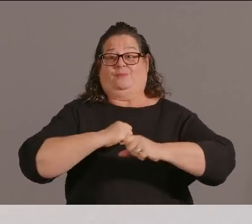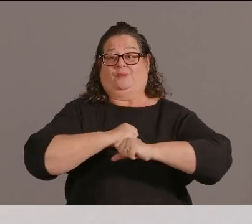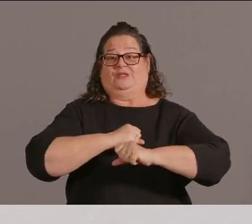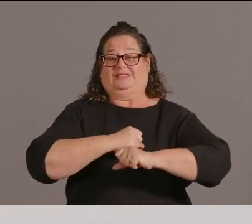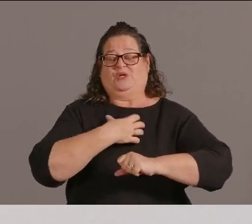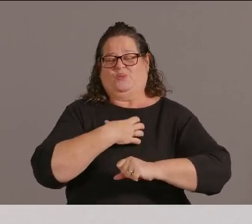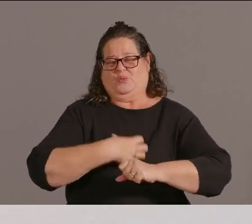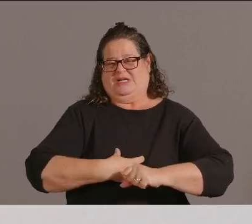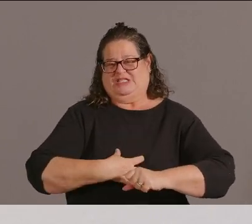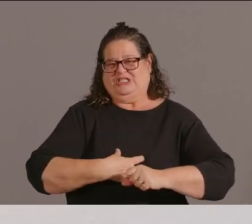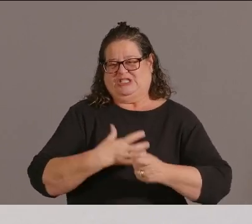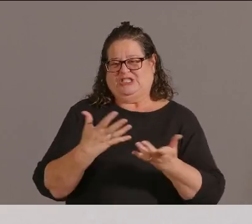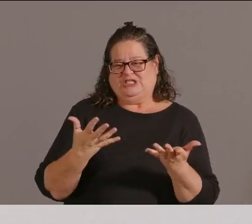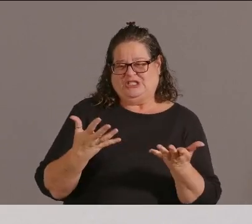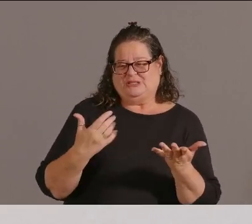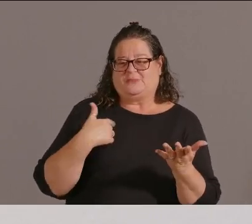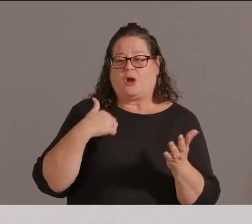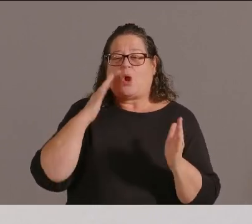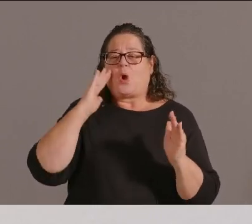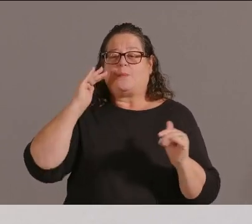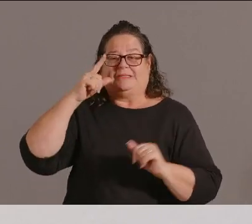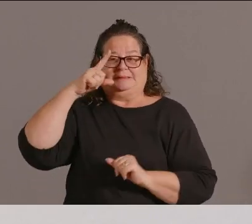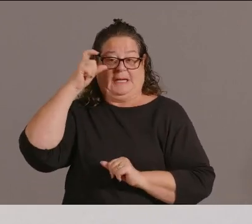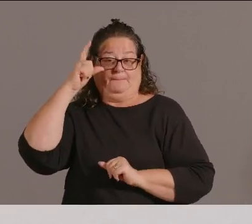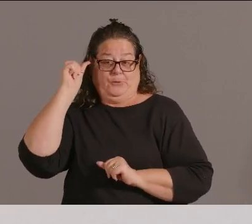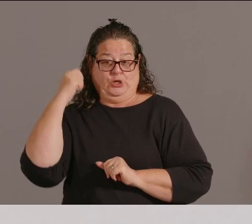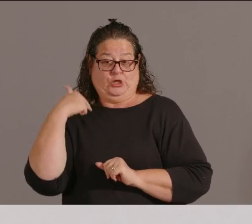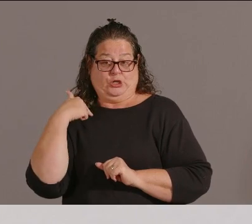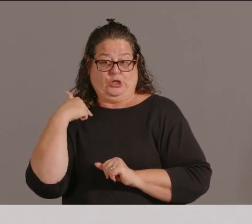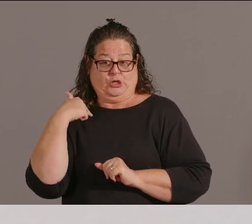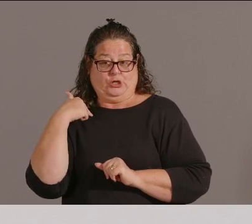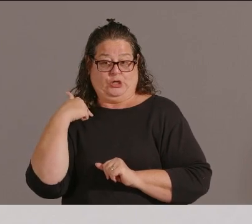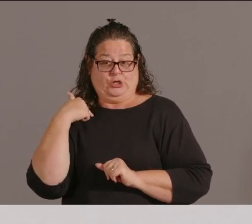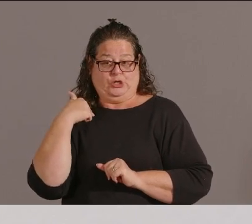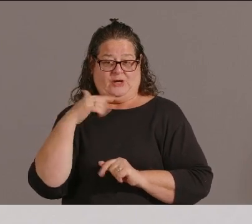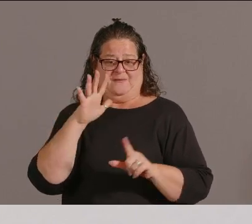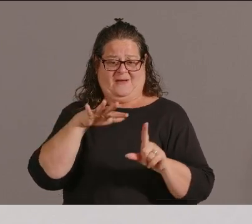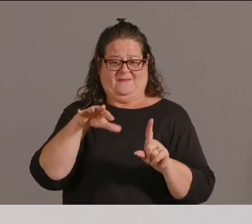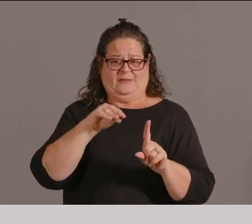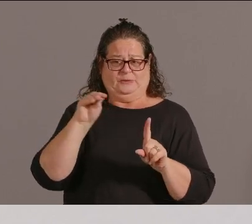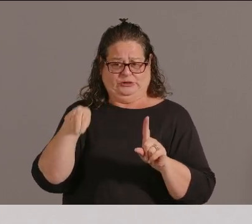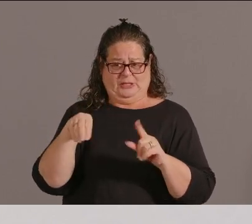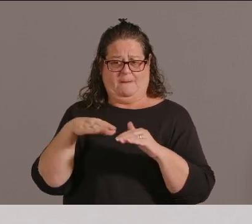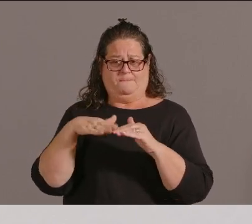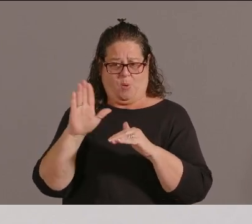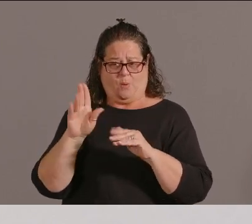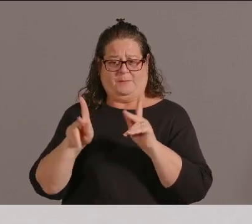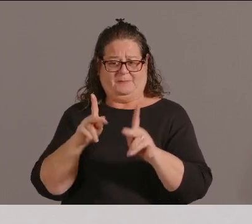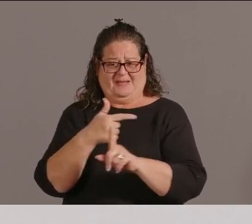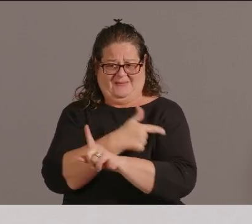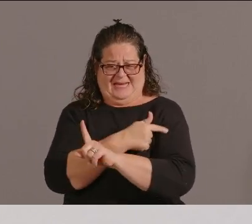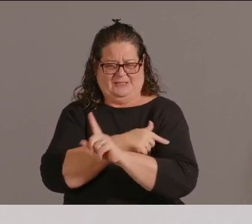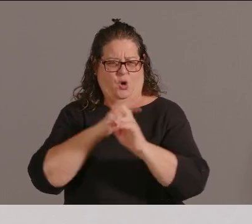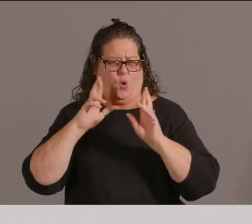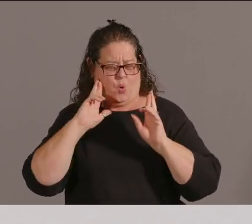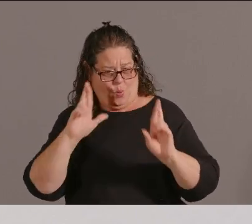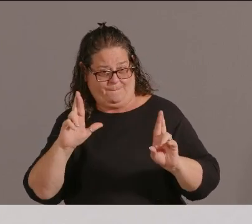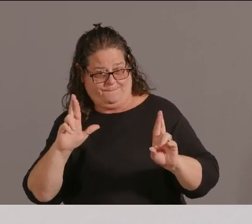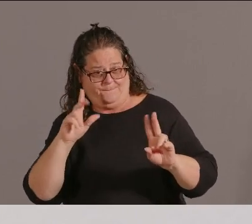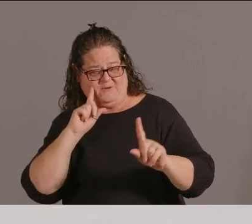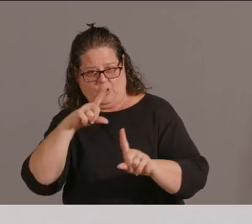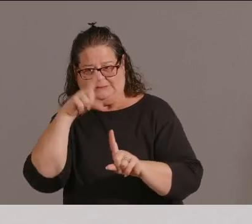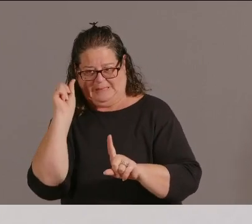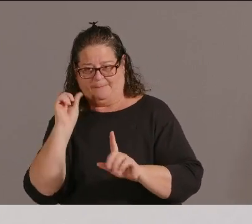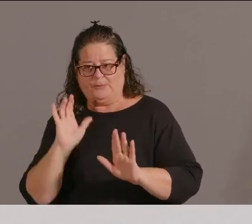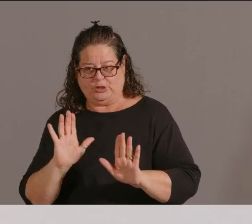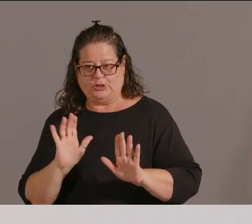of those people who said, yes, I'm going to take that vaccine when it's available to me. I think then getting past that, we're going to